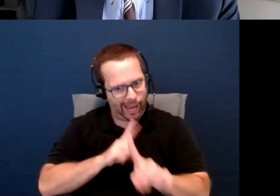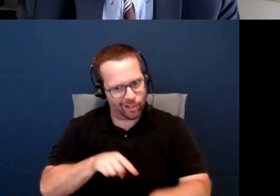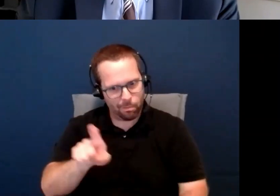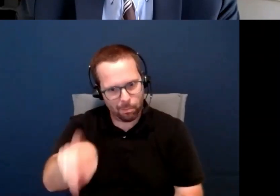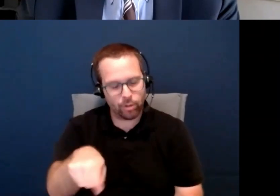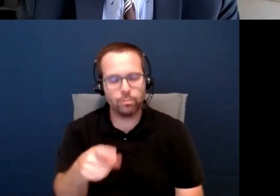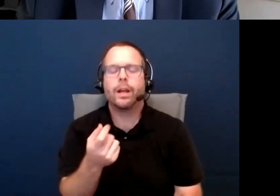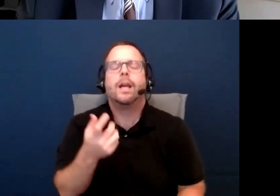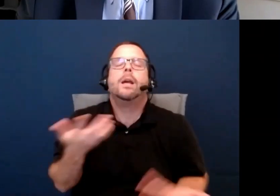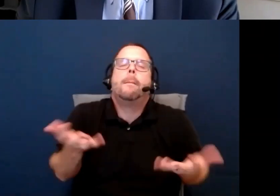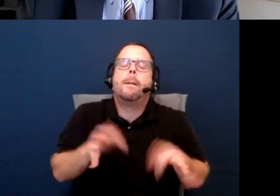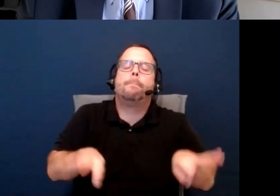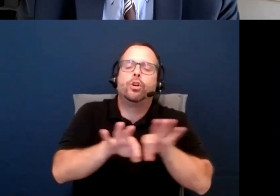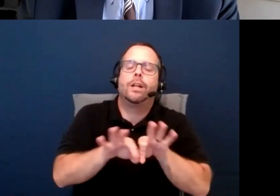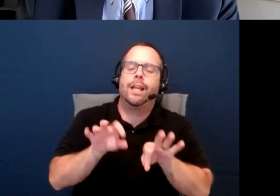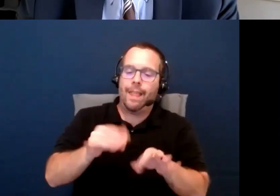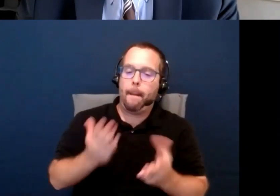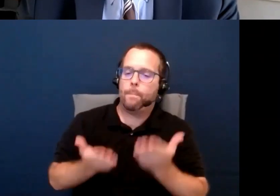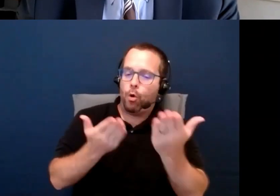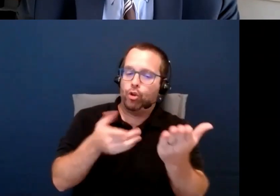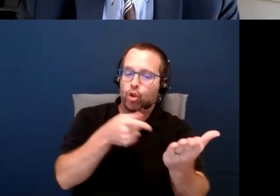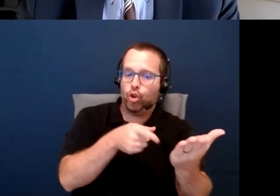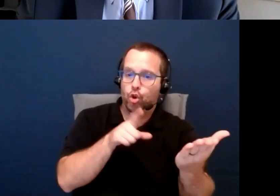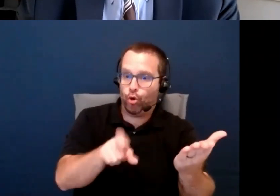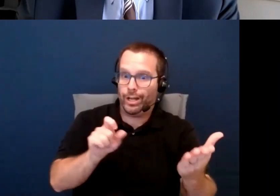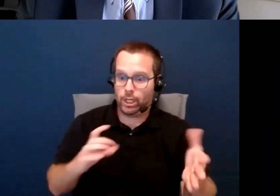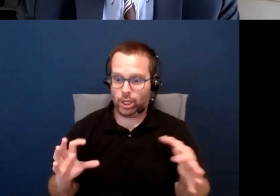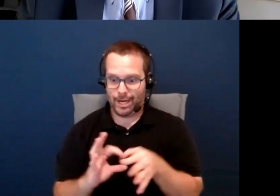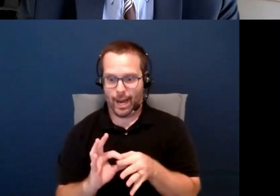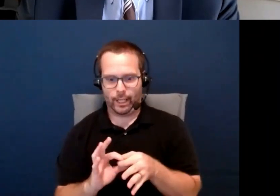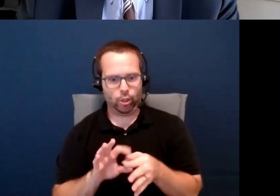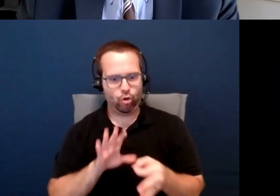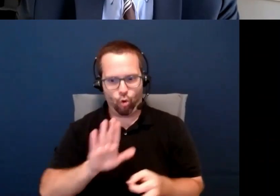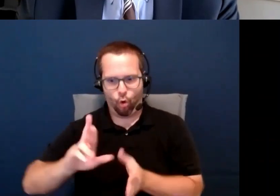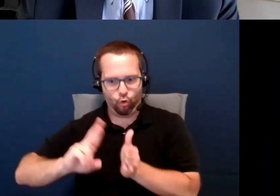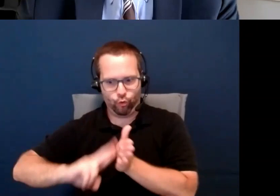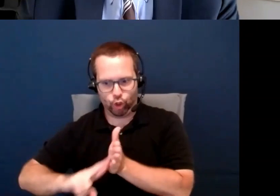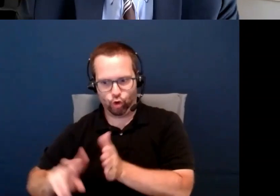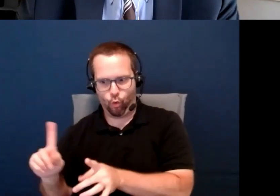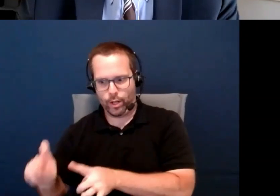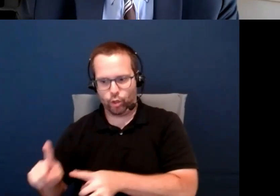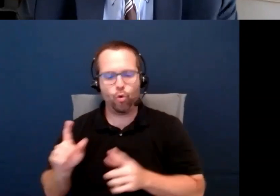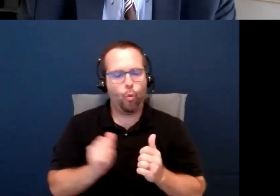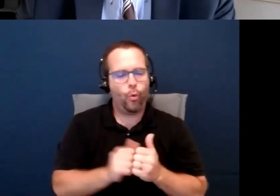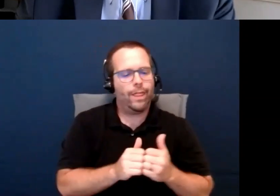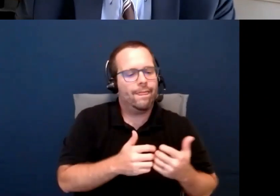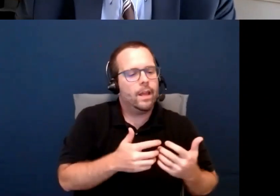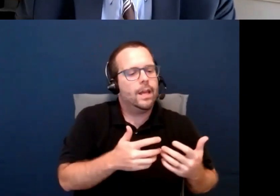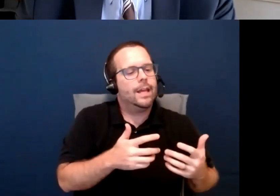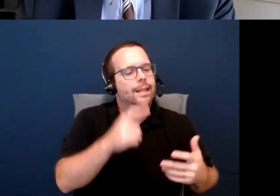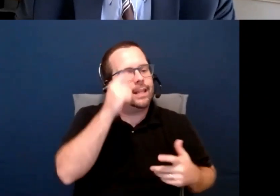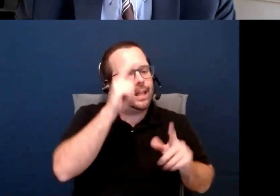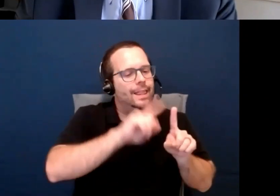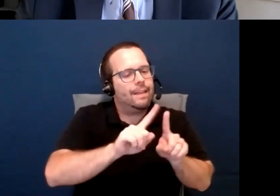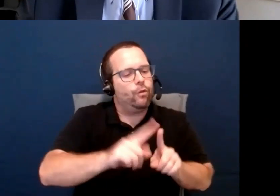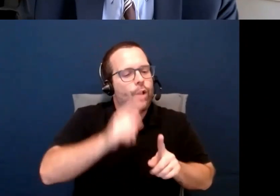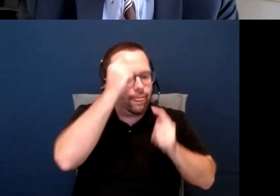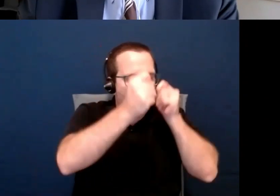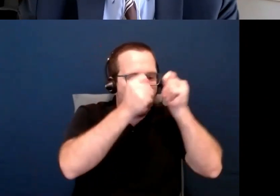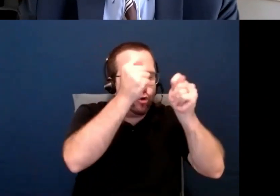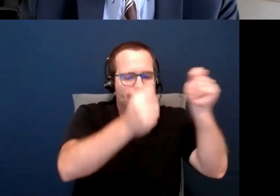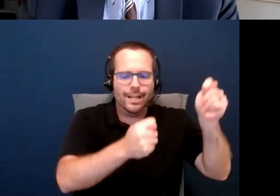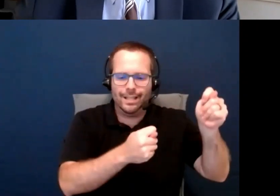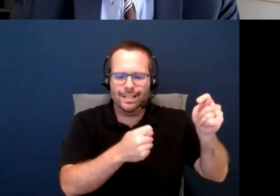part where you can connect your research question with the existing theories that are out there and